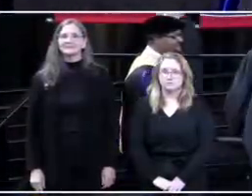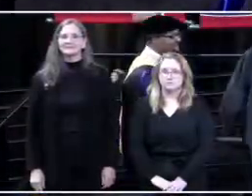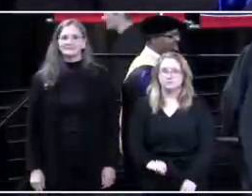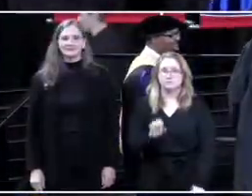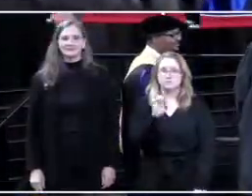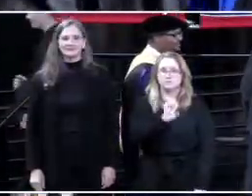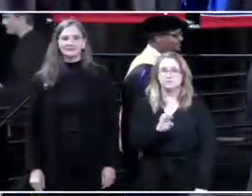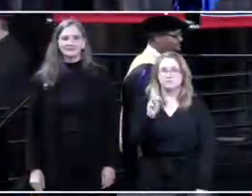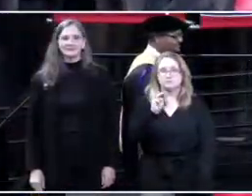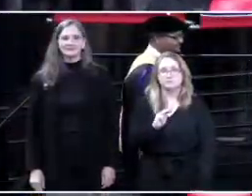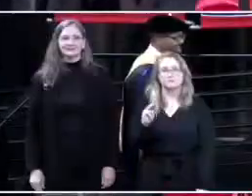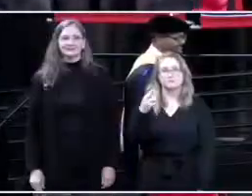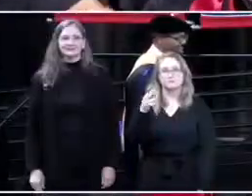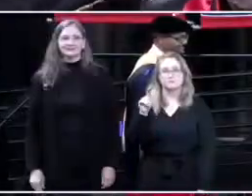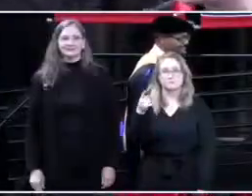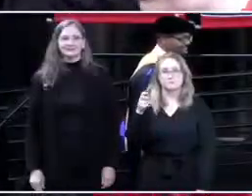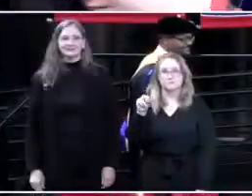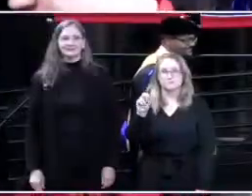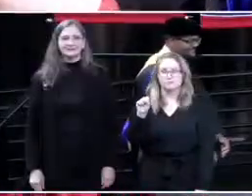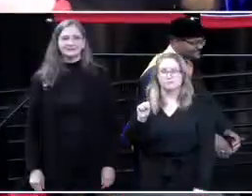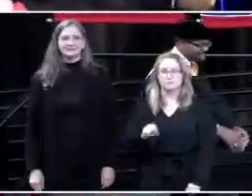Emily Michelle Hutchins.